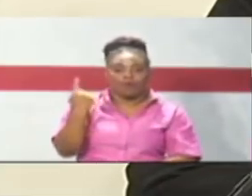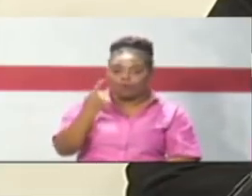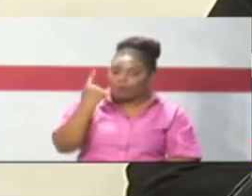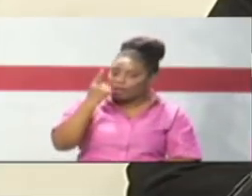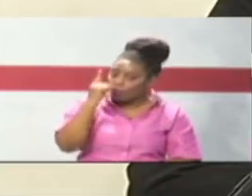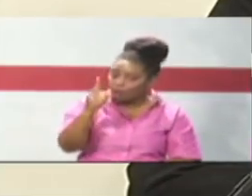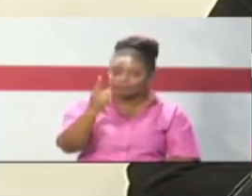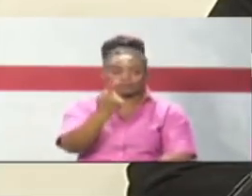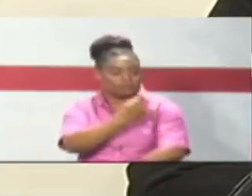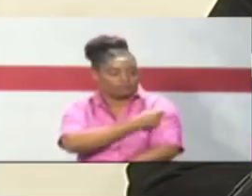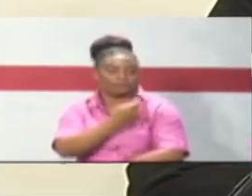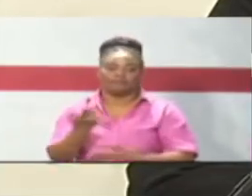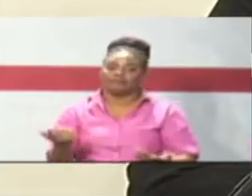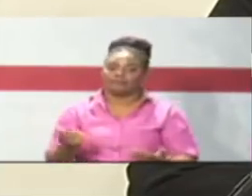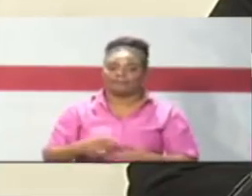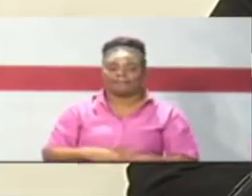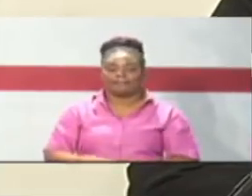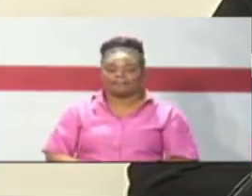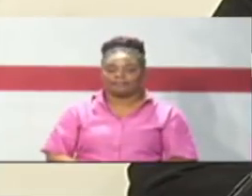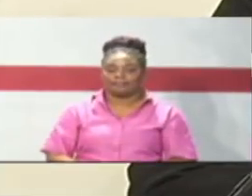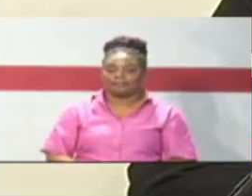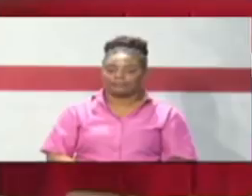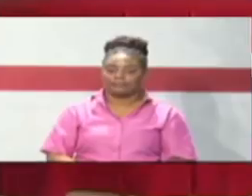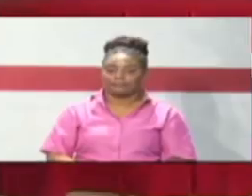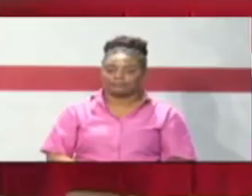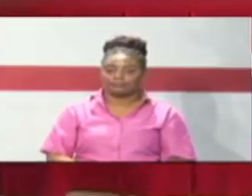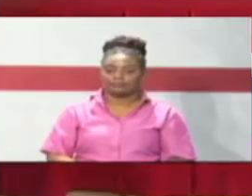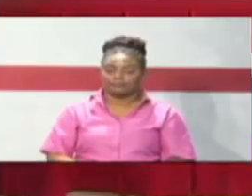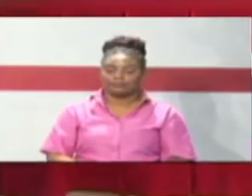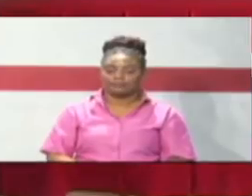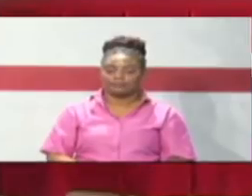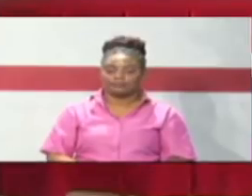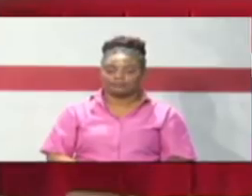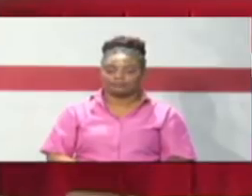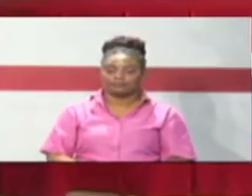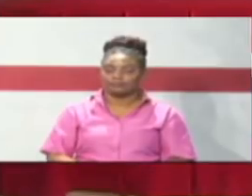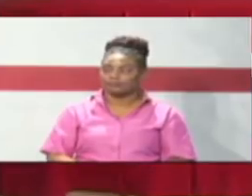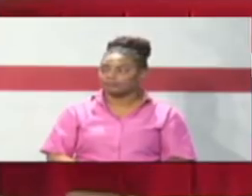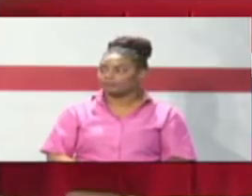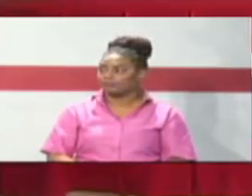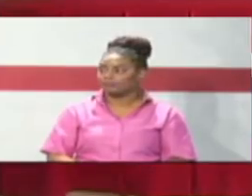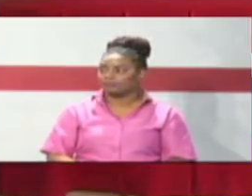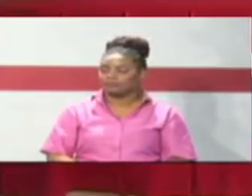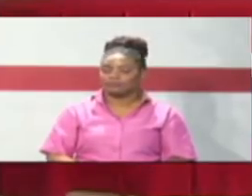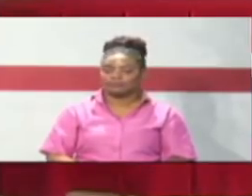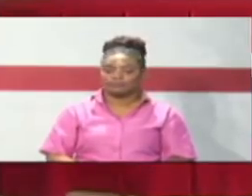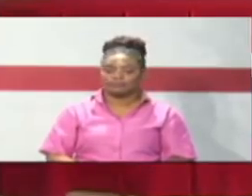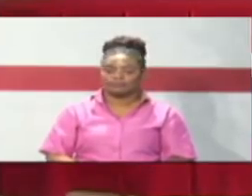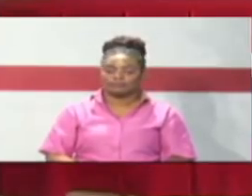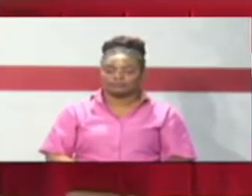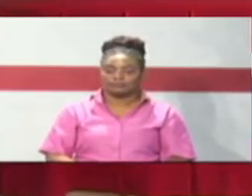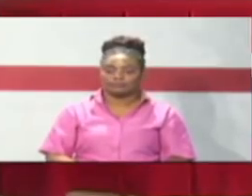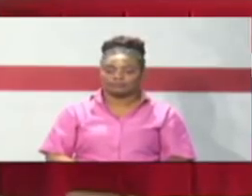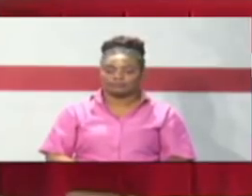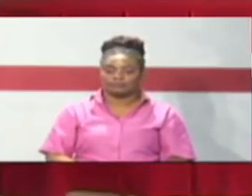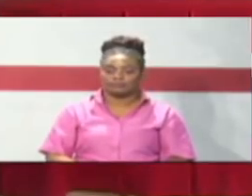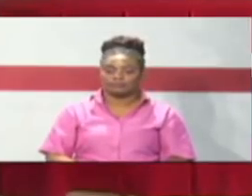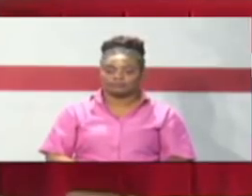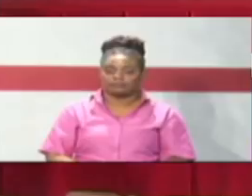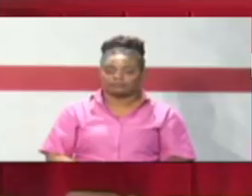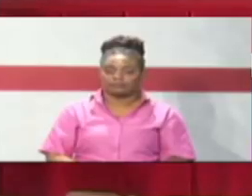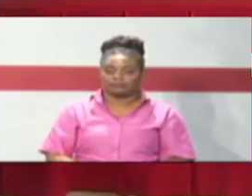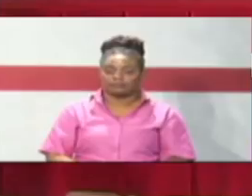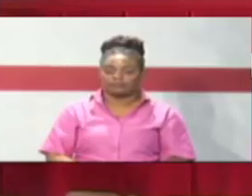individuals. So hopefully that clarifies. Thank you very much, Dr. Hines. We now invite Guardian Media Limited